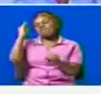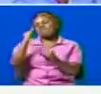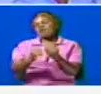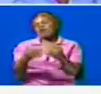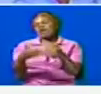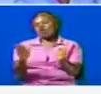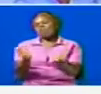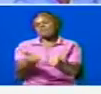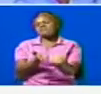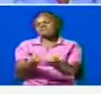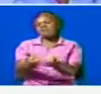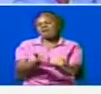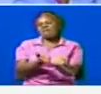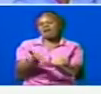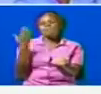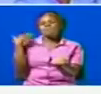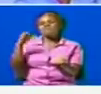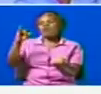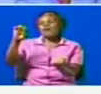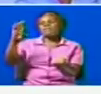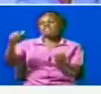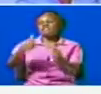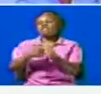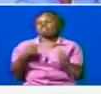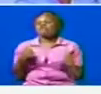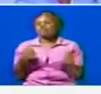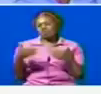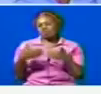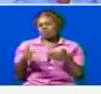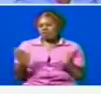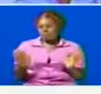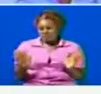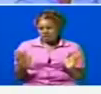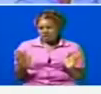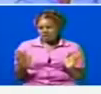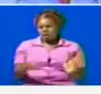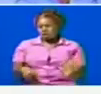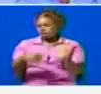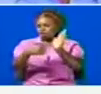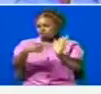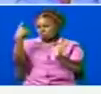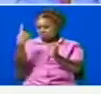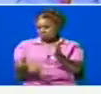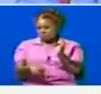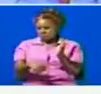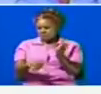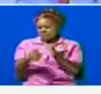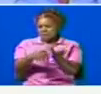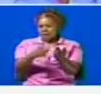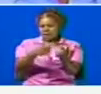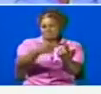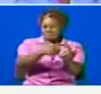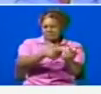the servers that the IEBC refused to open. The boycott has shown that the so-called numbers